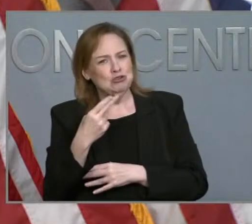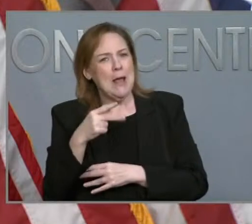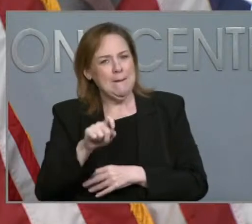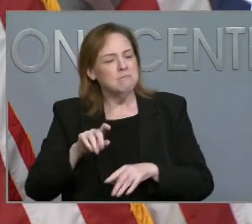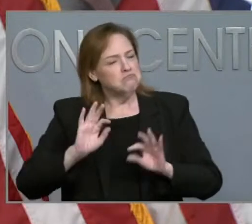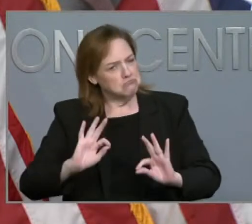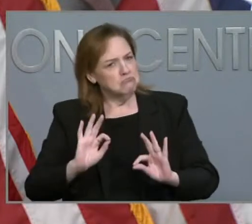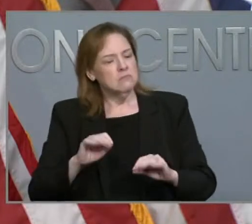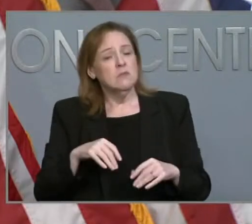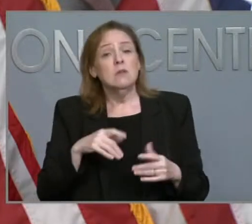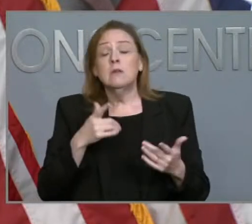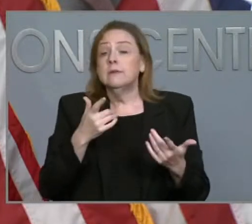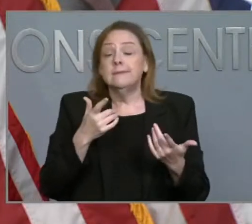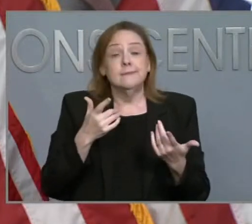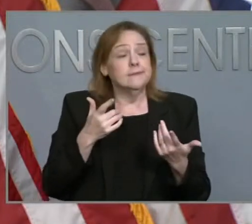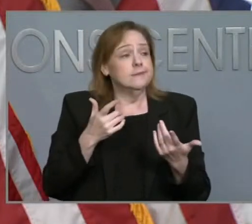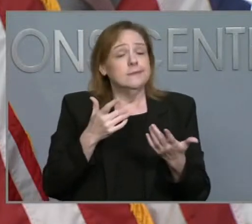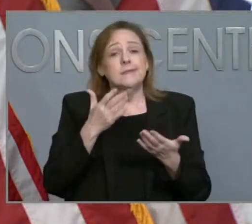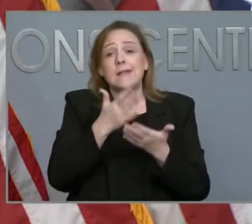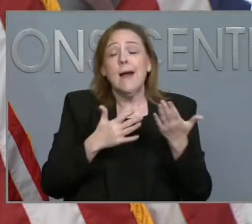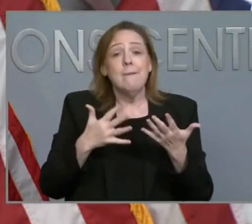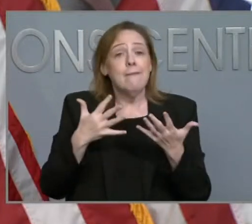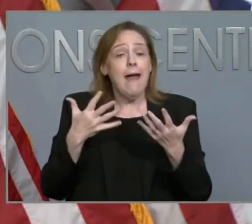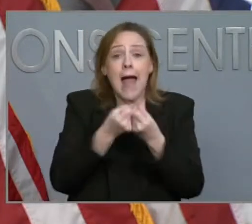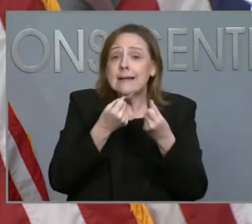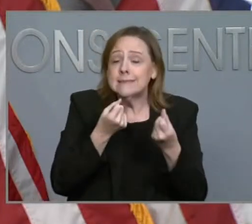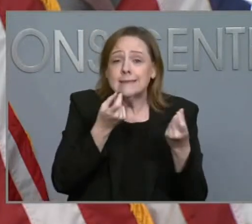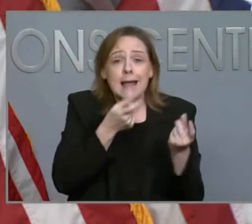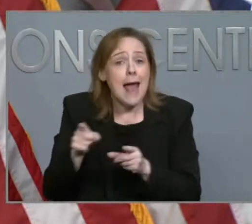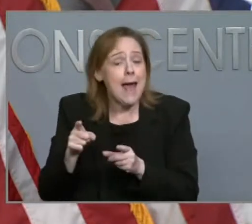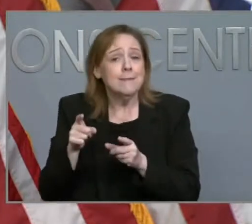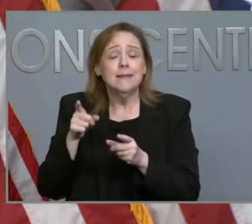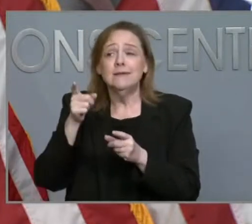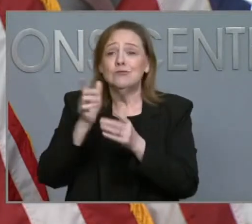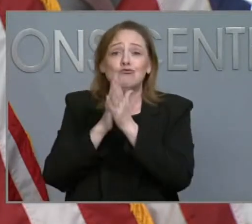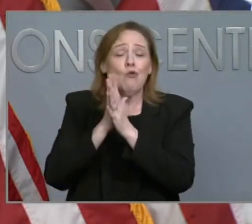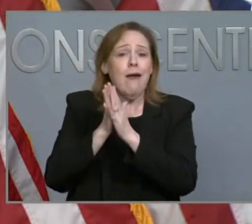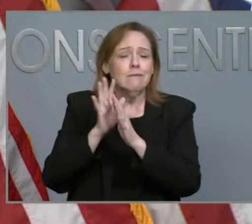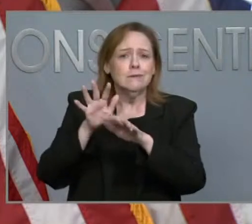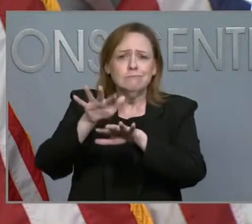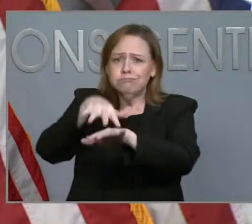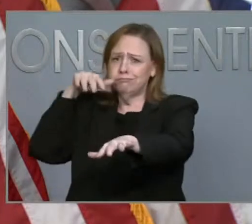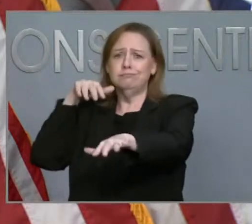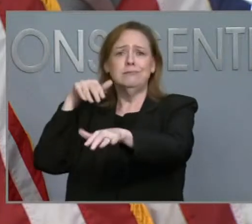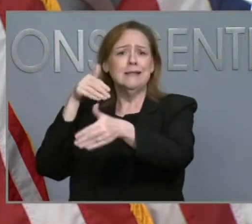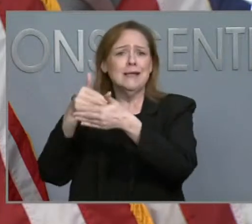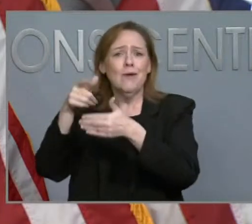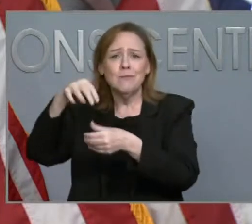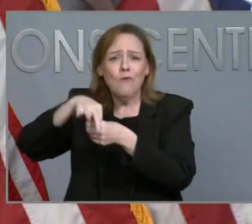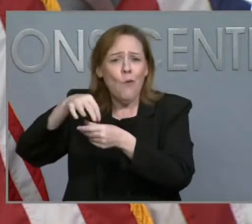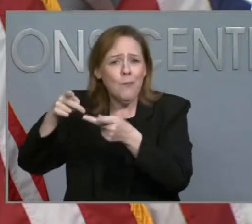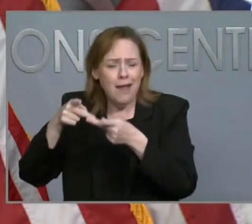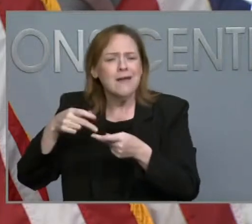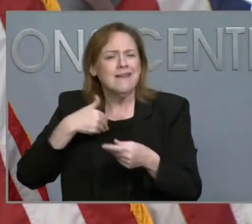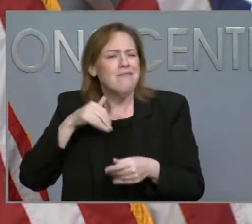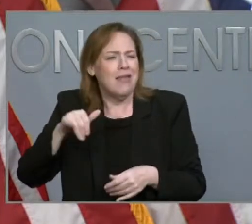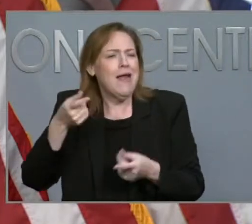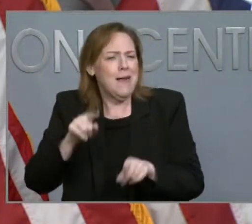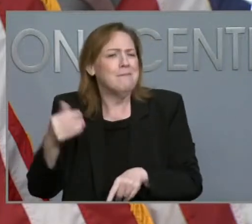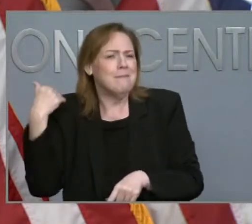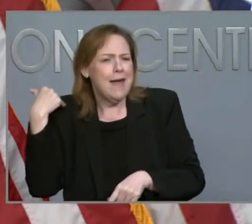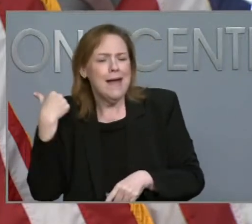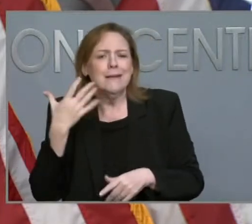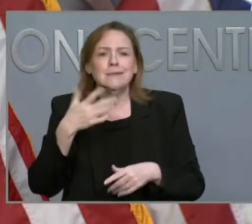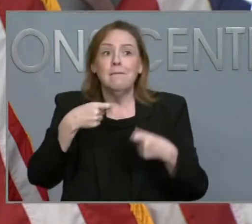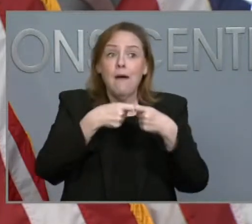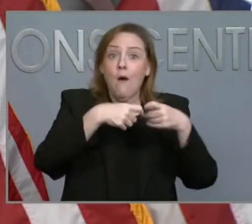had accidents to happen near a polling place that's delayed traffic or, power outages or something like that